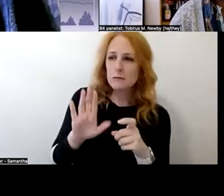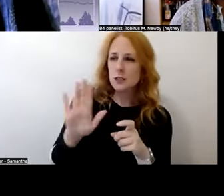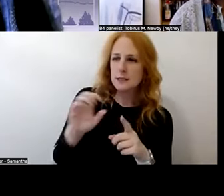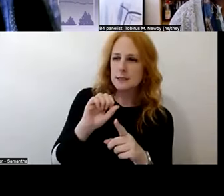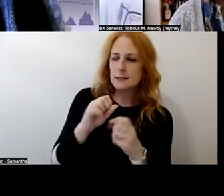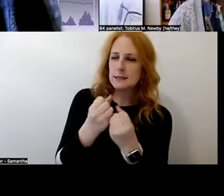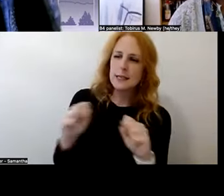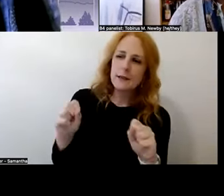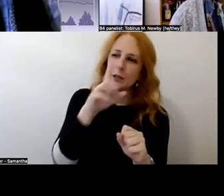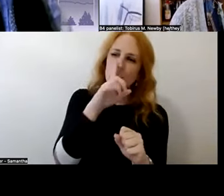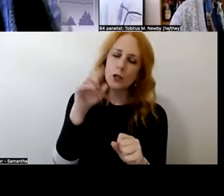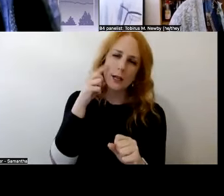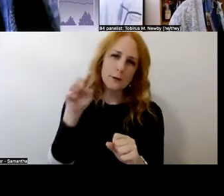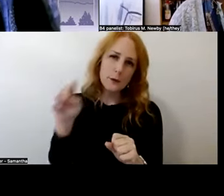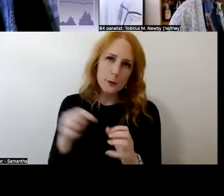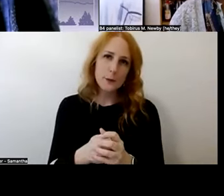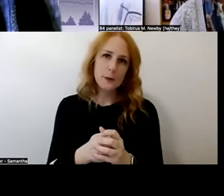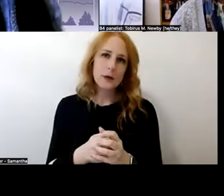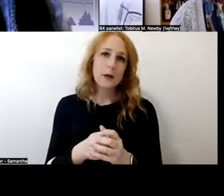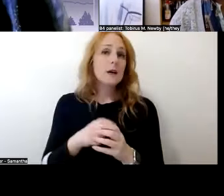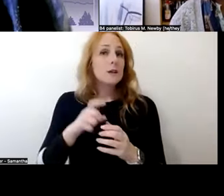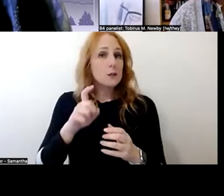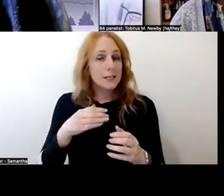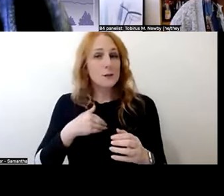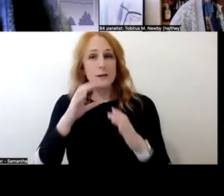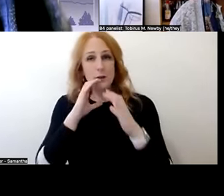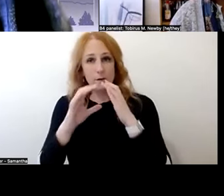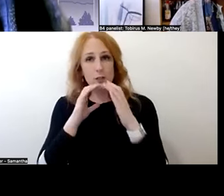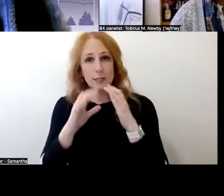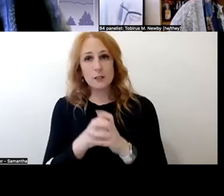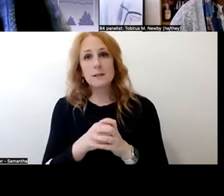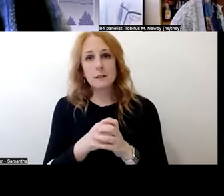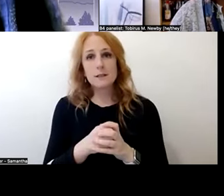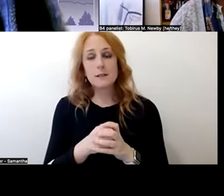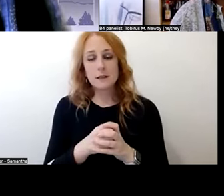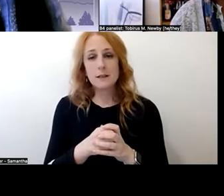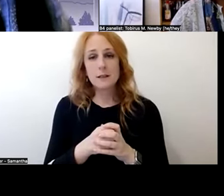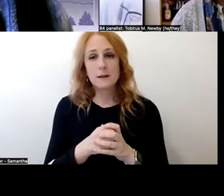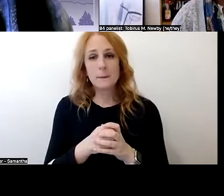in continued conversations, big and small. I think there's a lot of